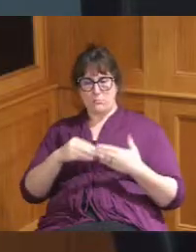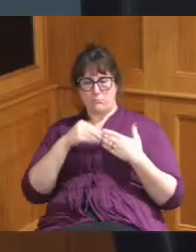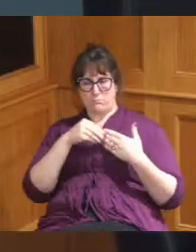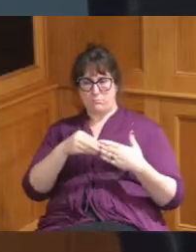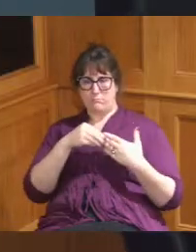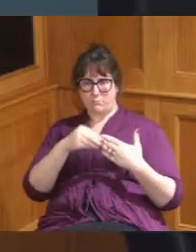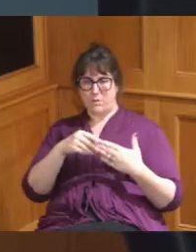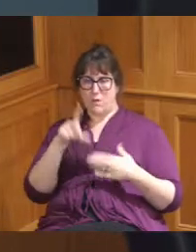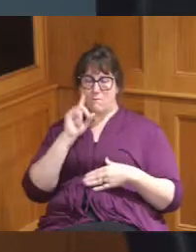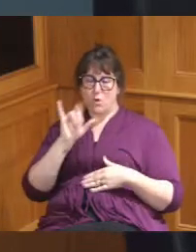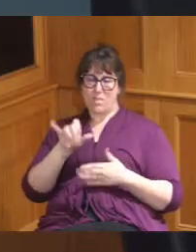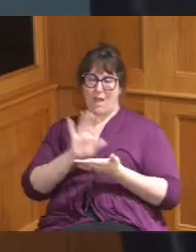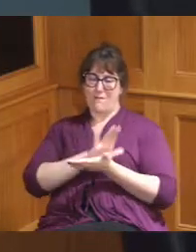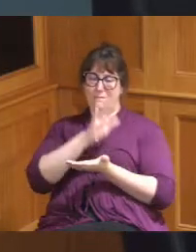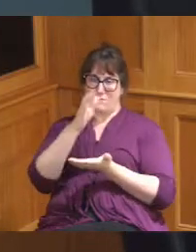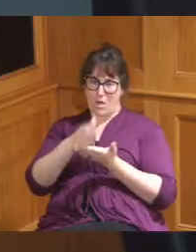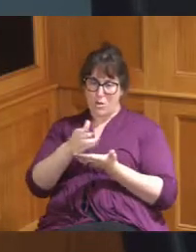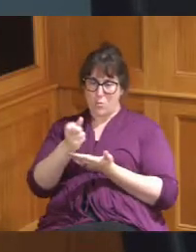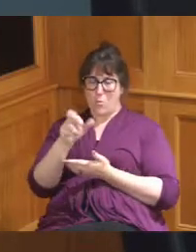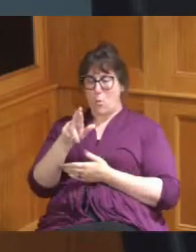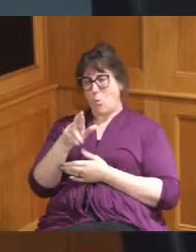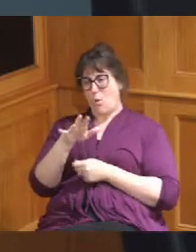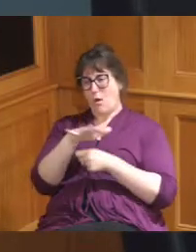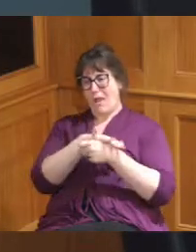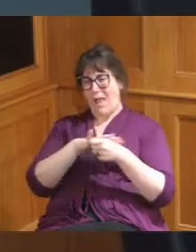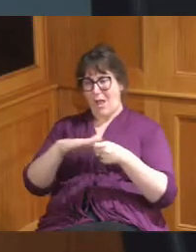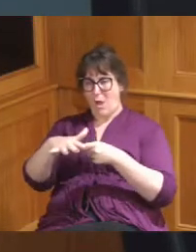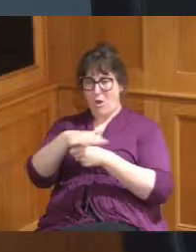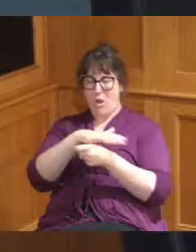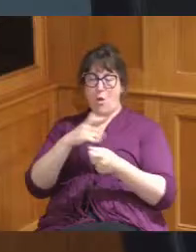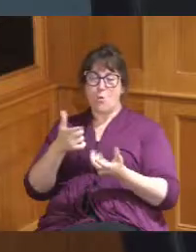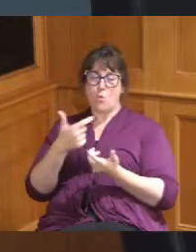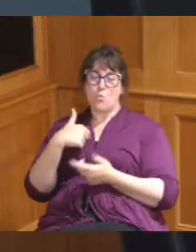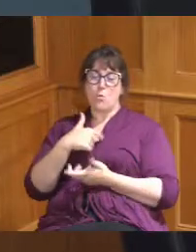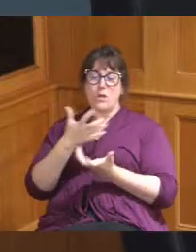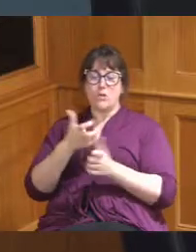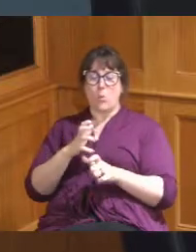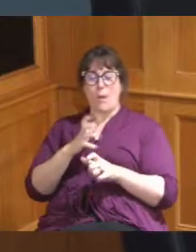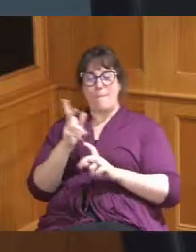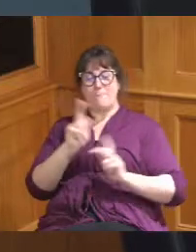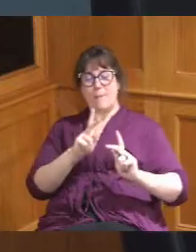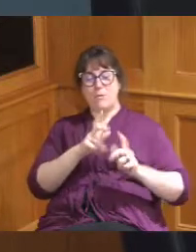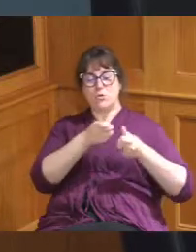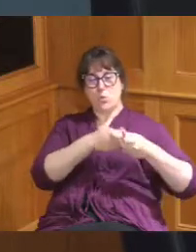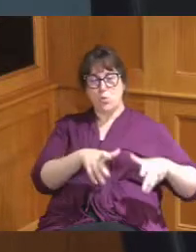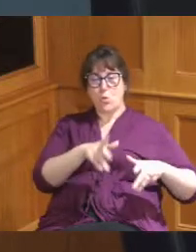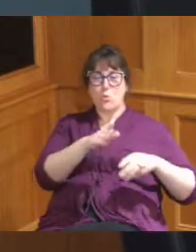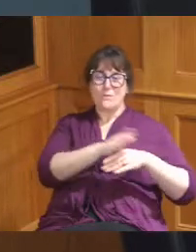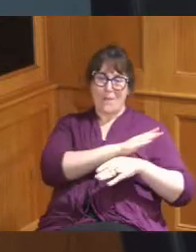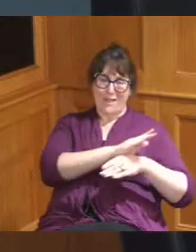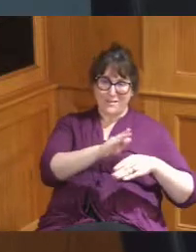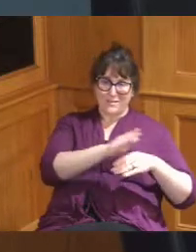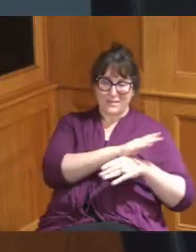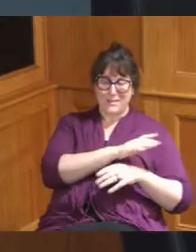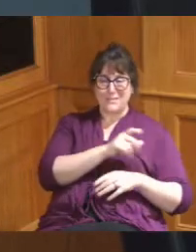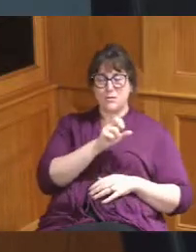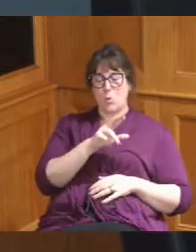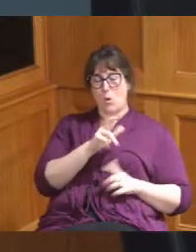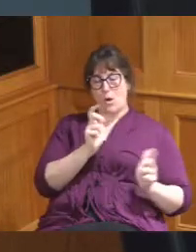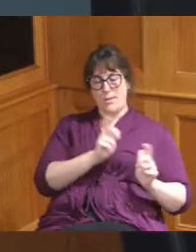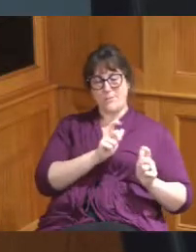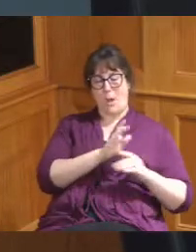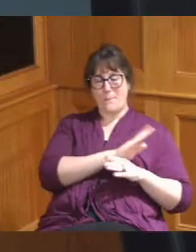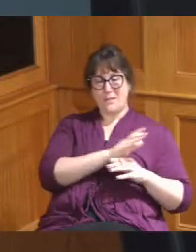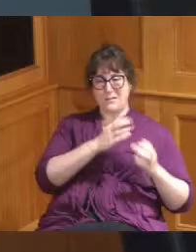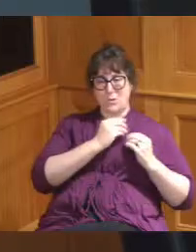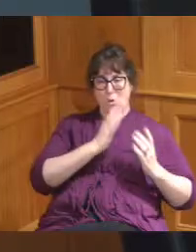way of volume or by way of surface area, because we don't want to put people out of business. We don't want small business owners to say, you know,